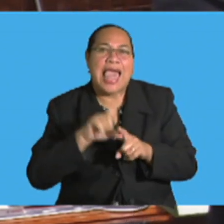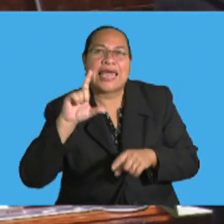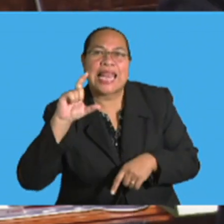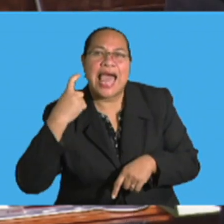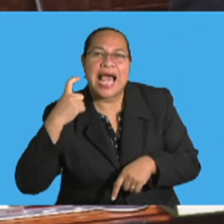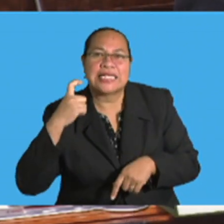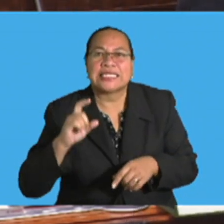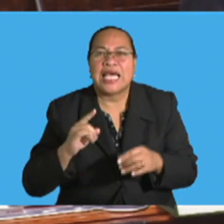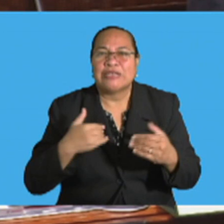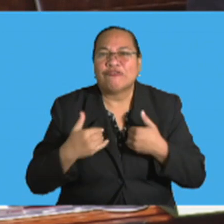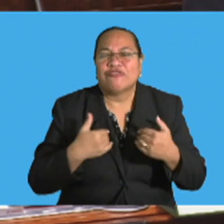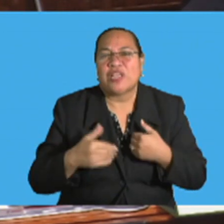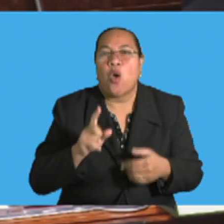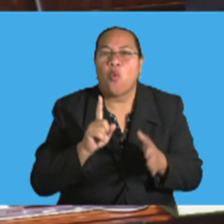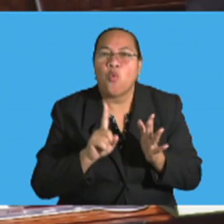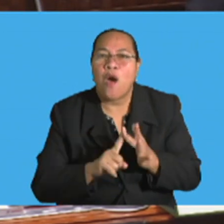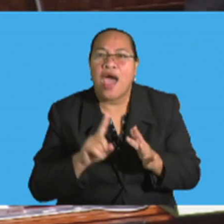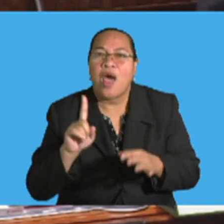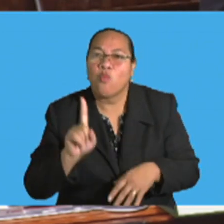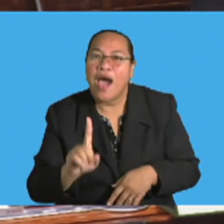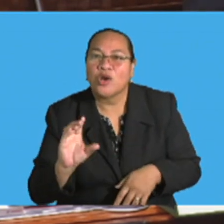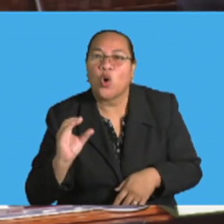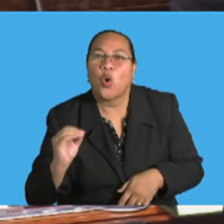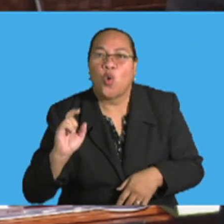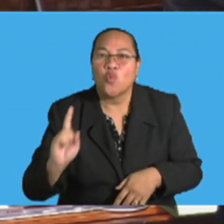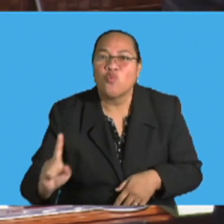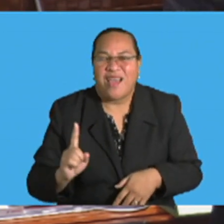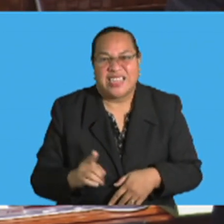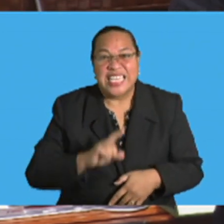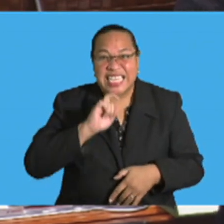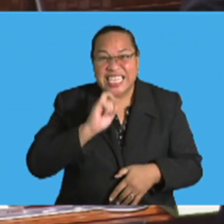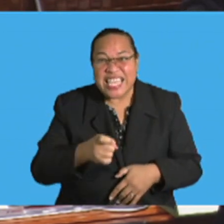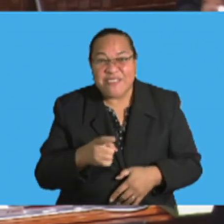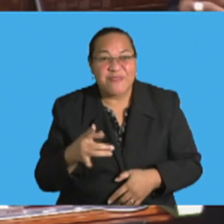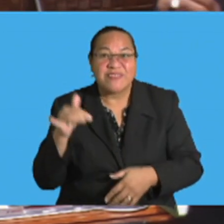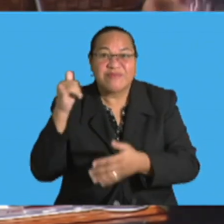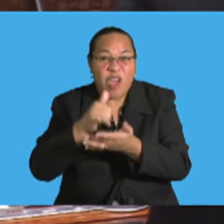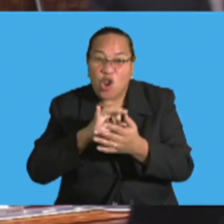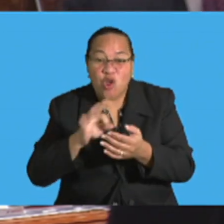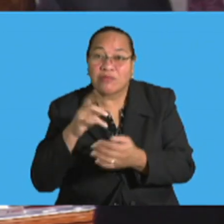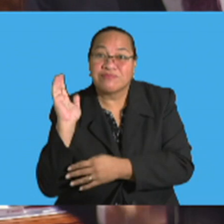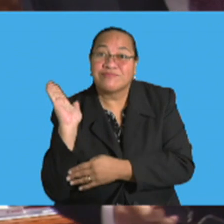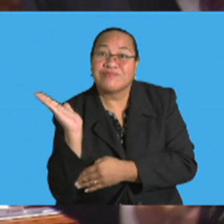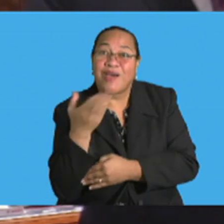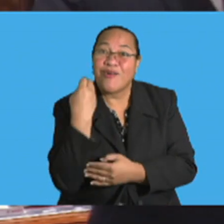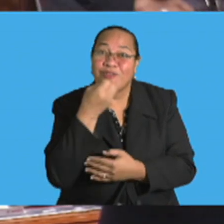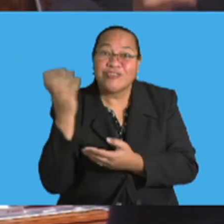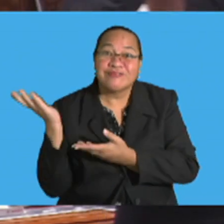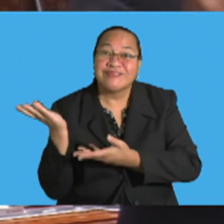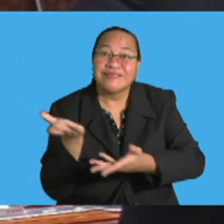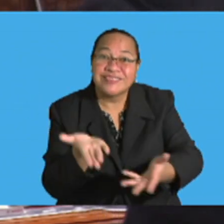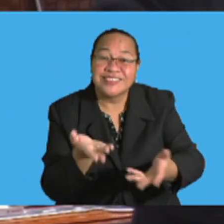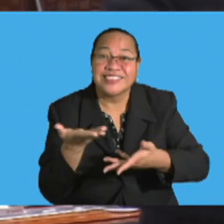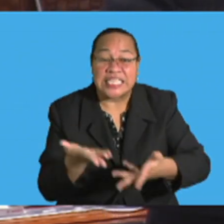If Fiji Airways currently does not have catering services, if Fiji Airways currently does not